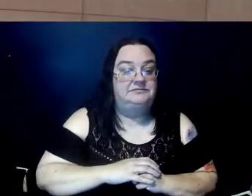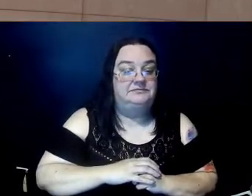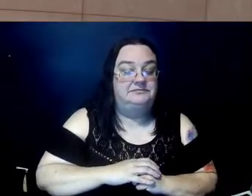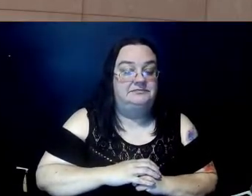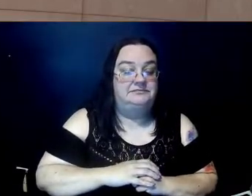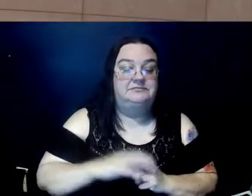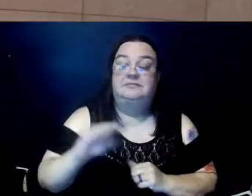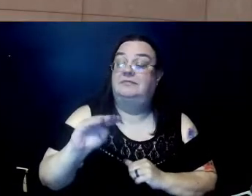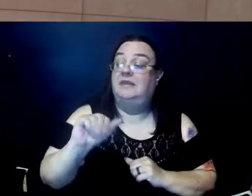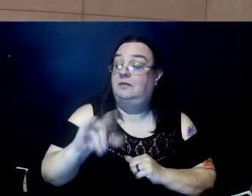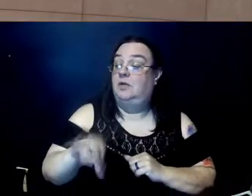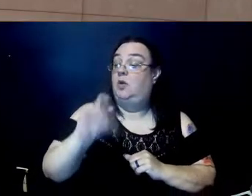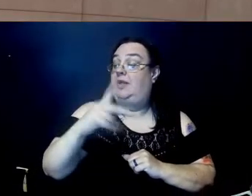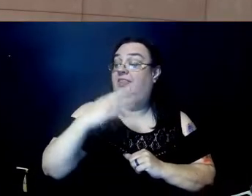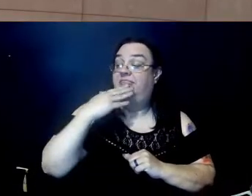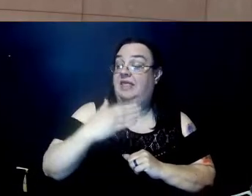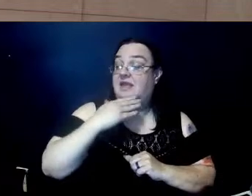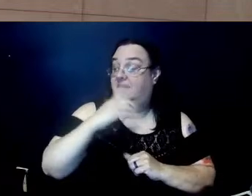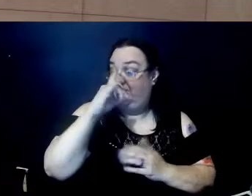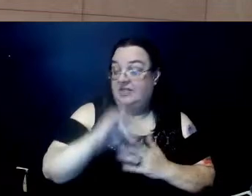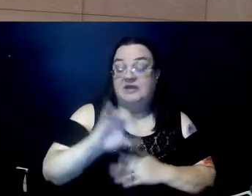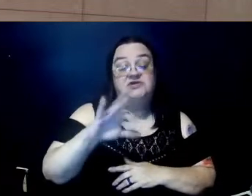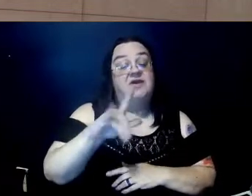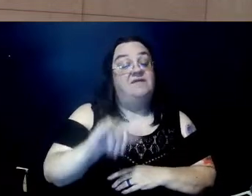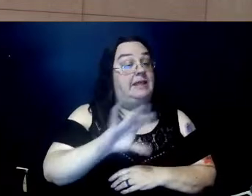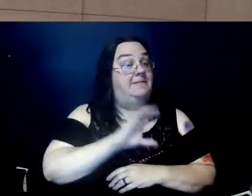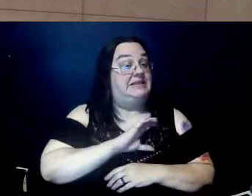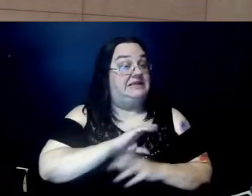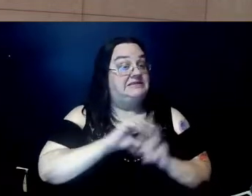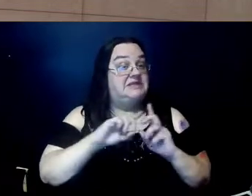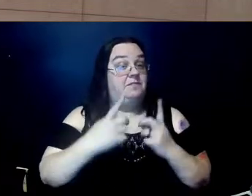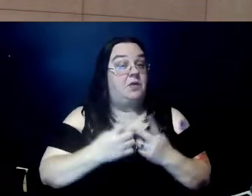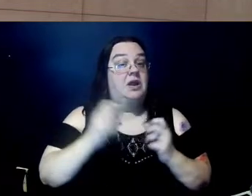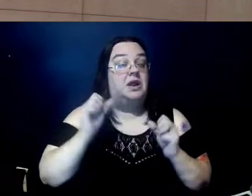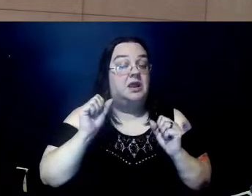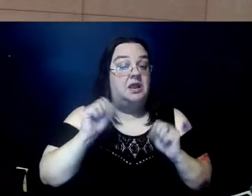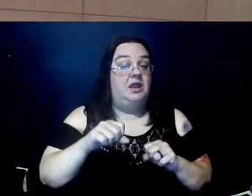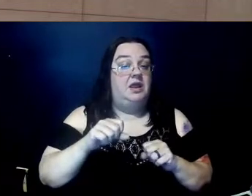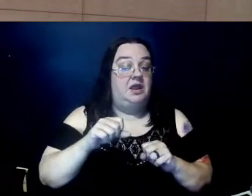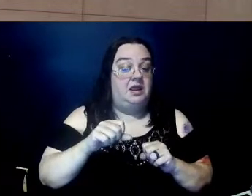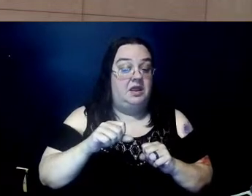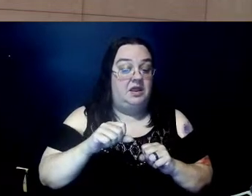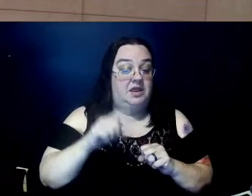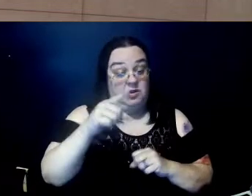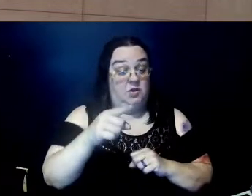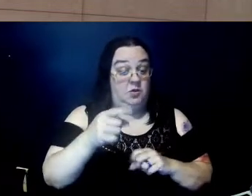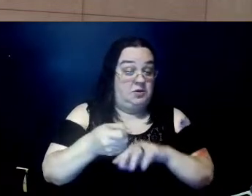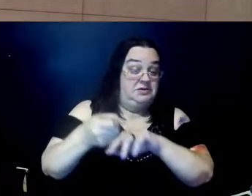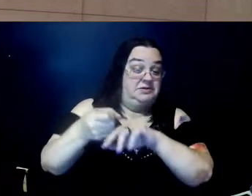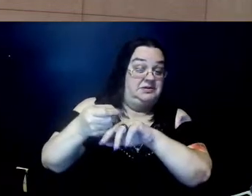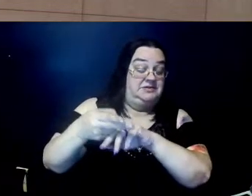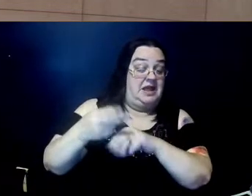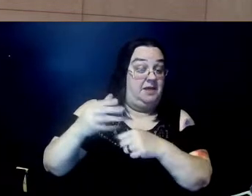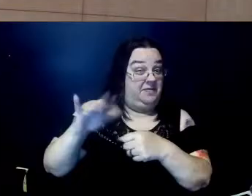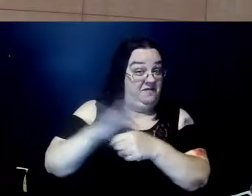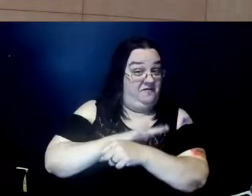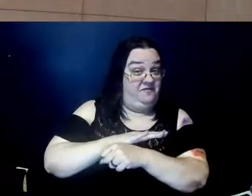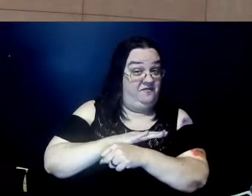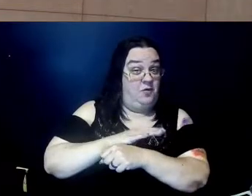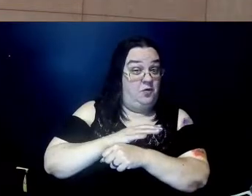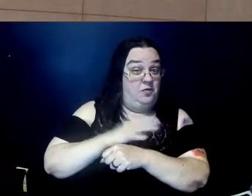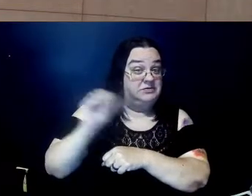All right, thank you for that. Cheverly Police Department, can you top a full ride to Morgan?